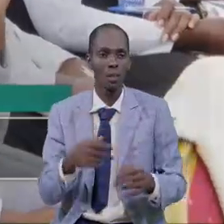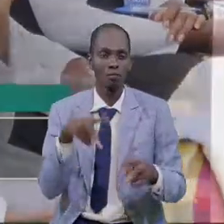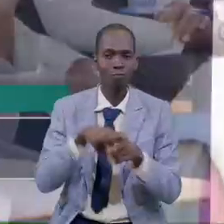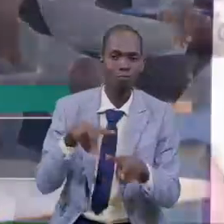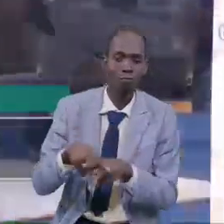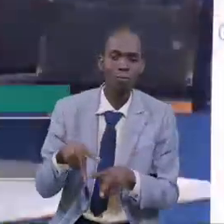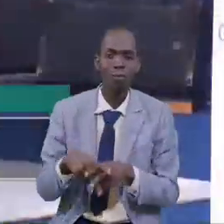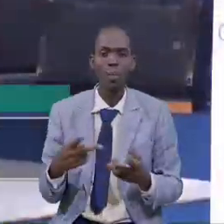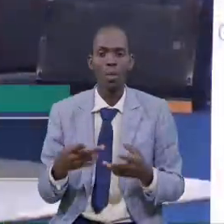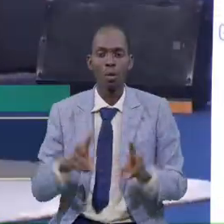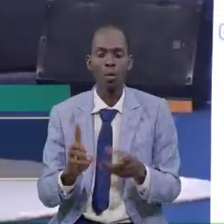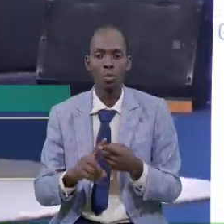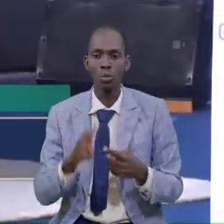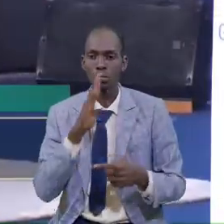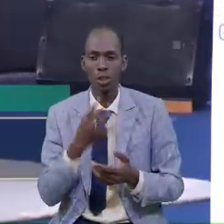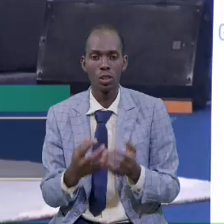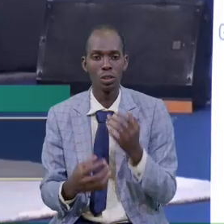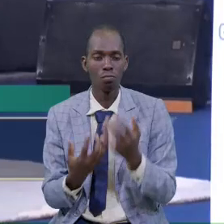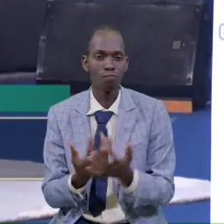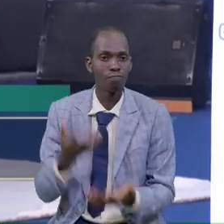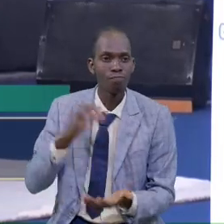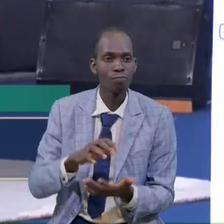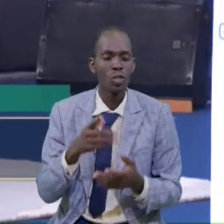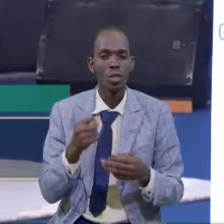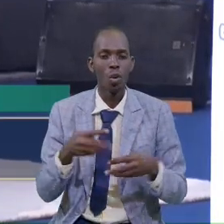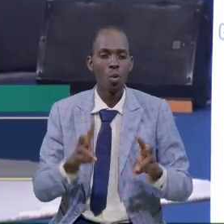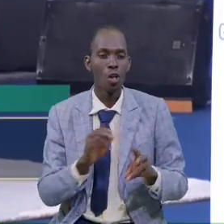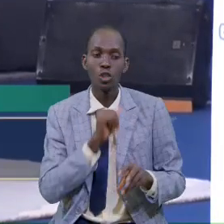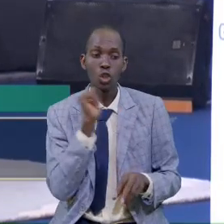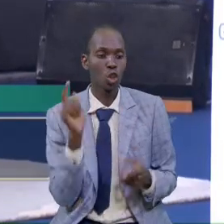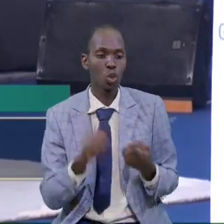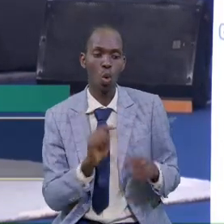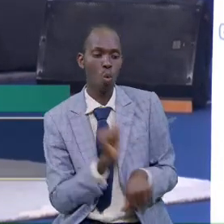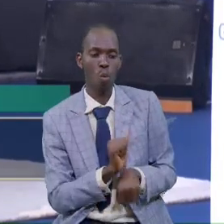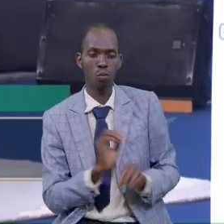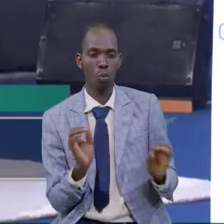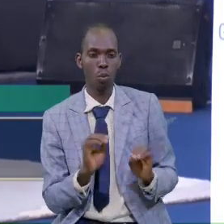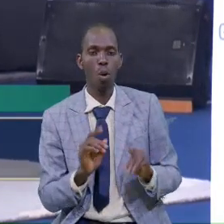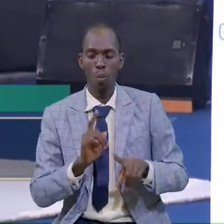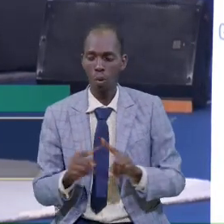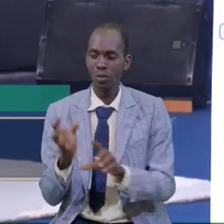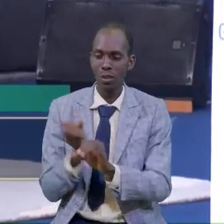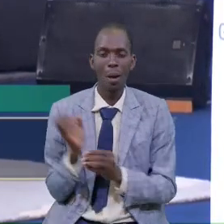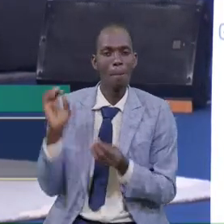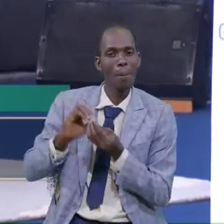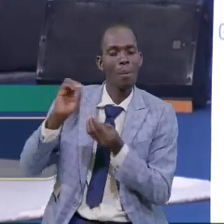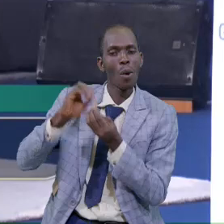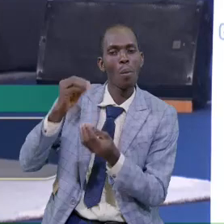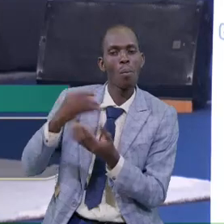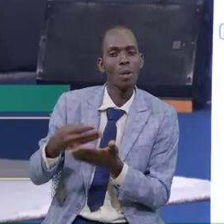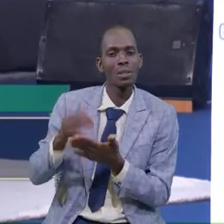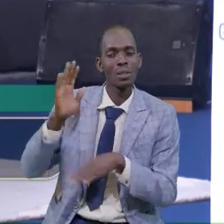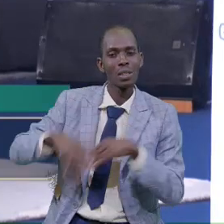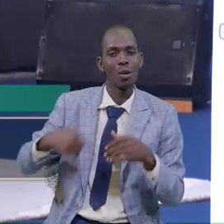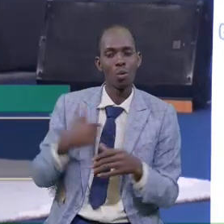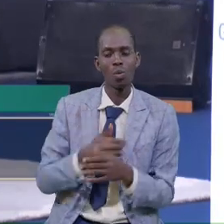and the ways not to work and yet to have more money than we need. That brings crime and